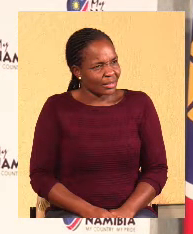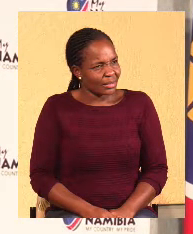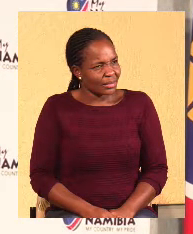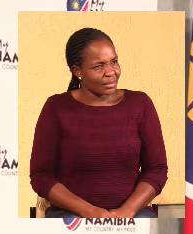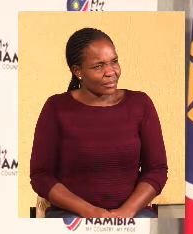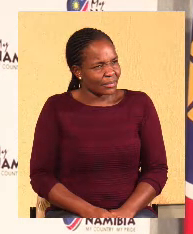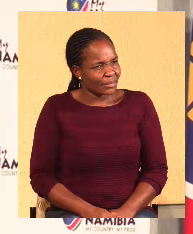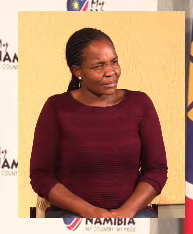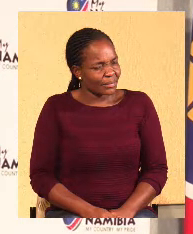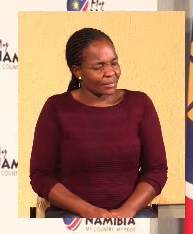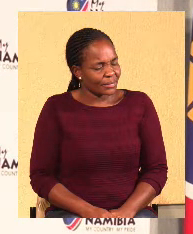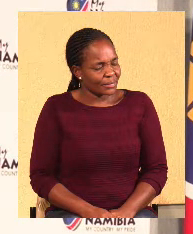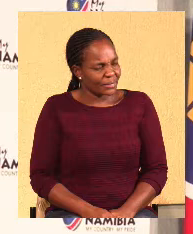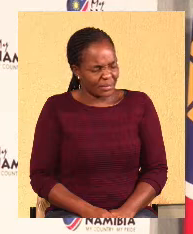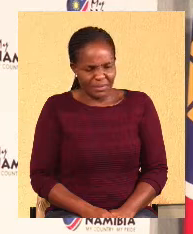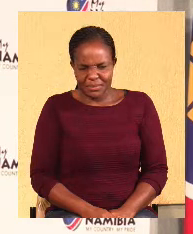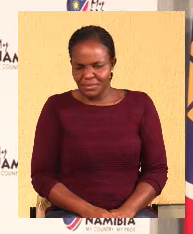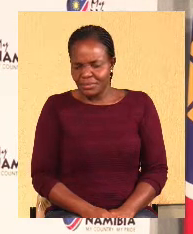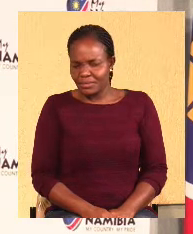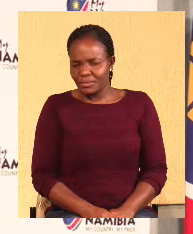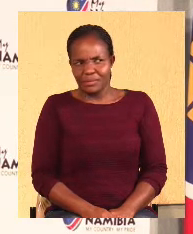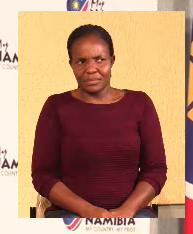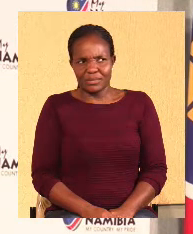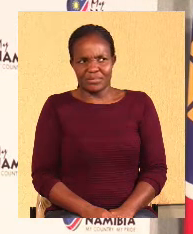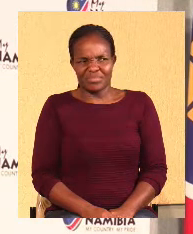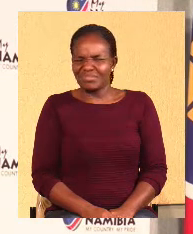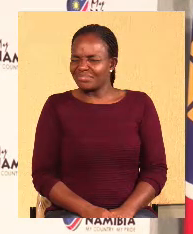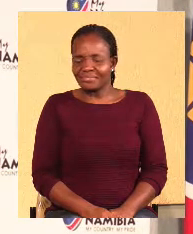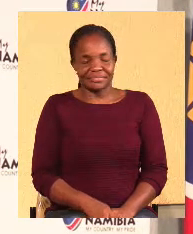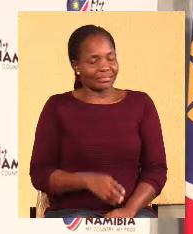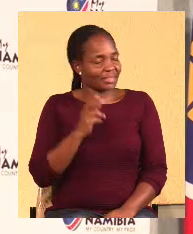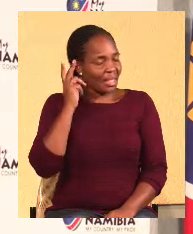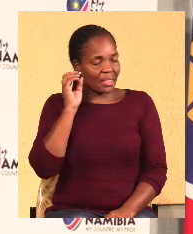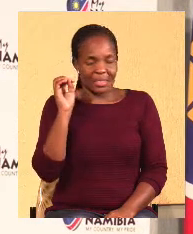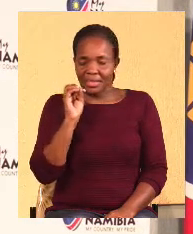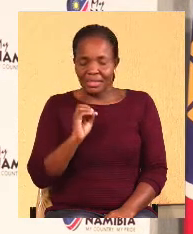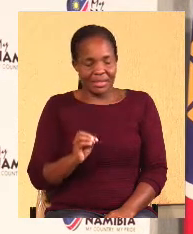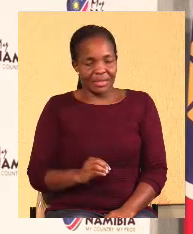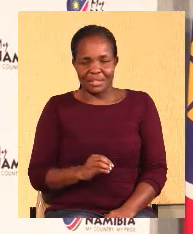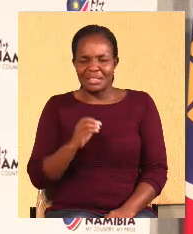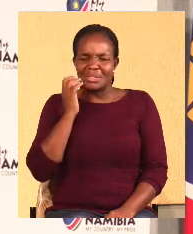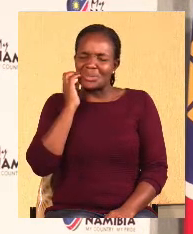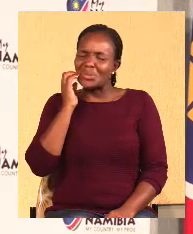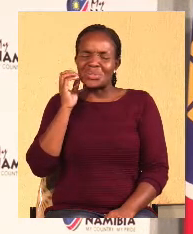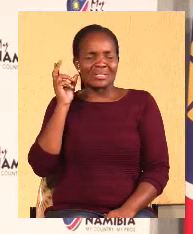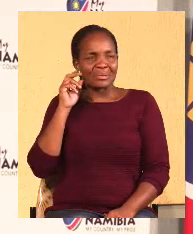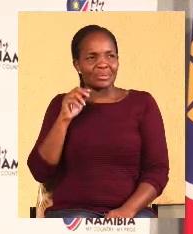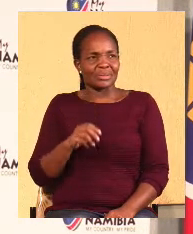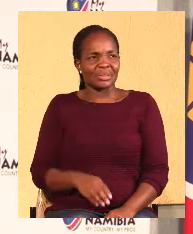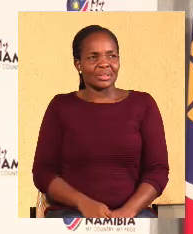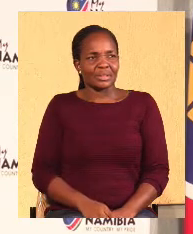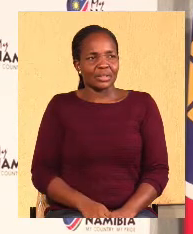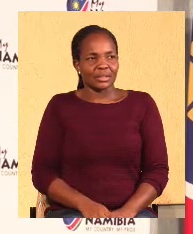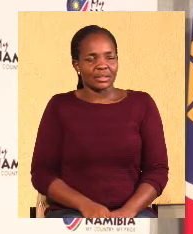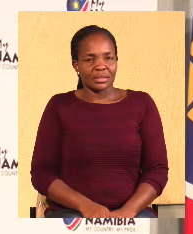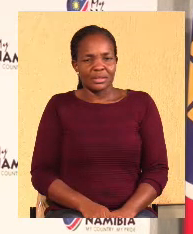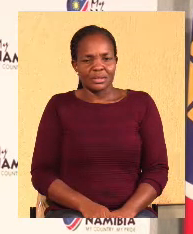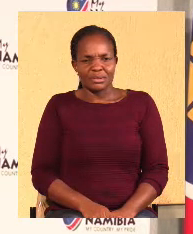compulsory, but open the businesses? Fritz, much we really can't hear you much better than Hello,